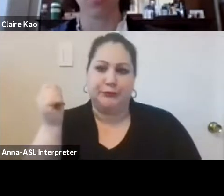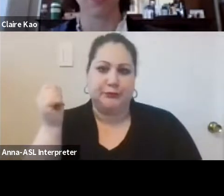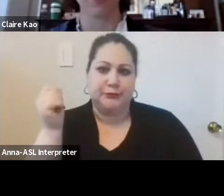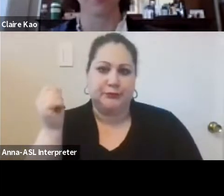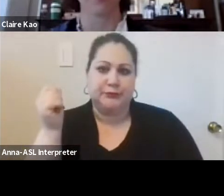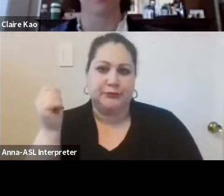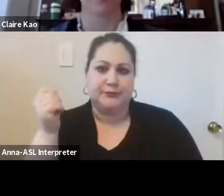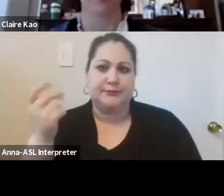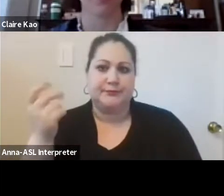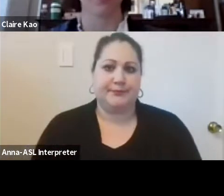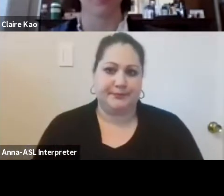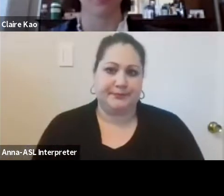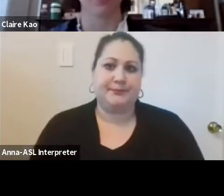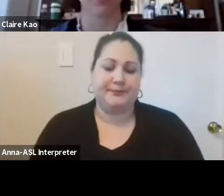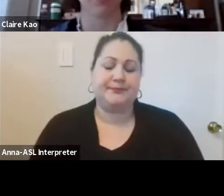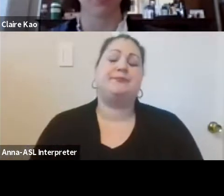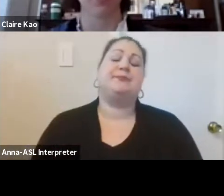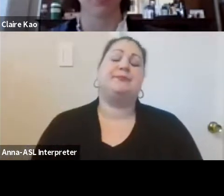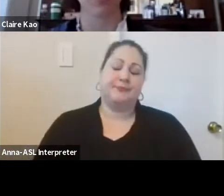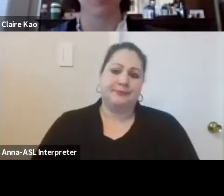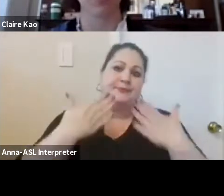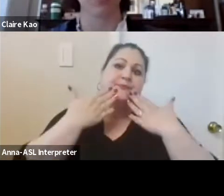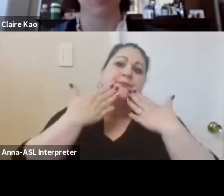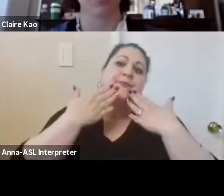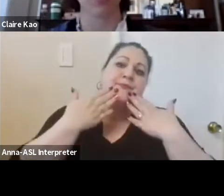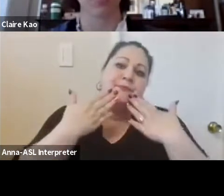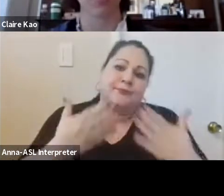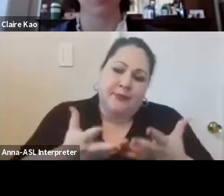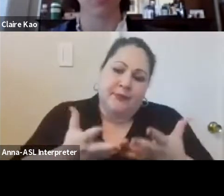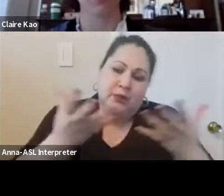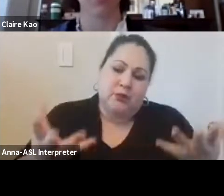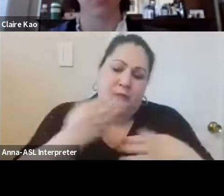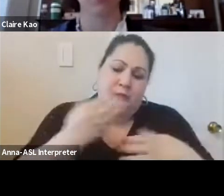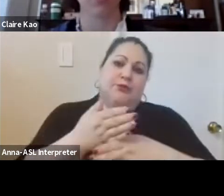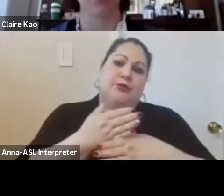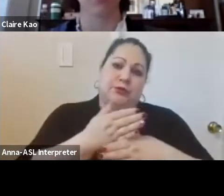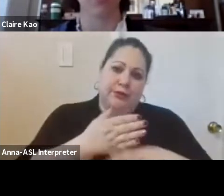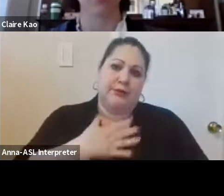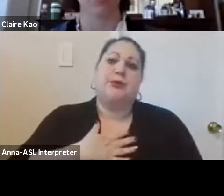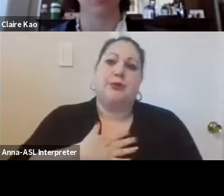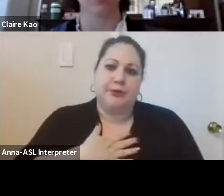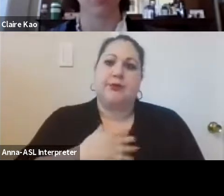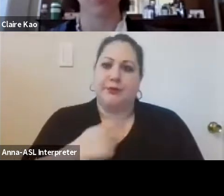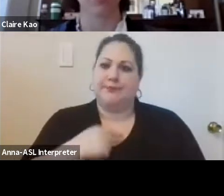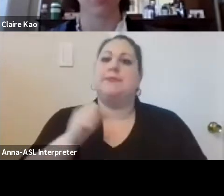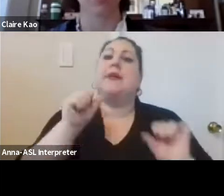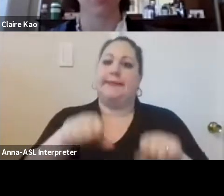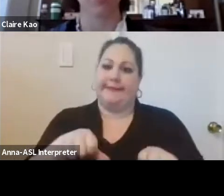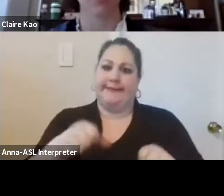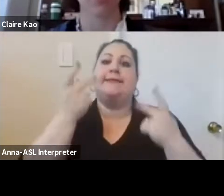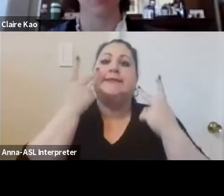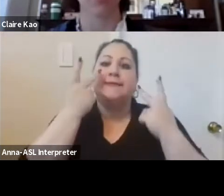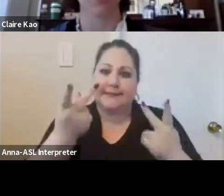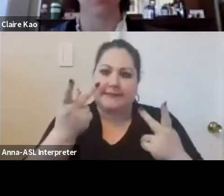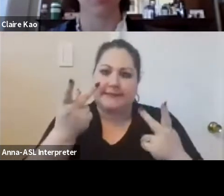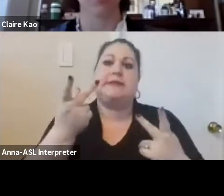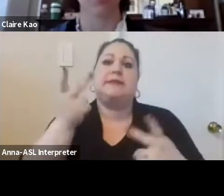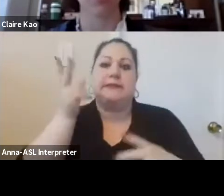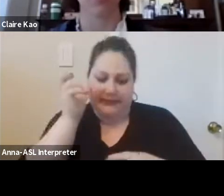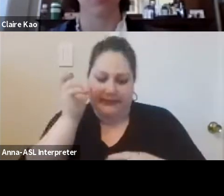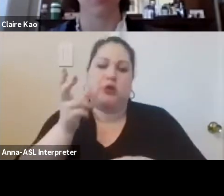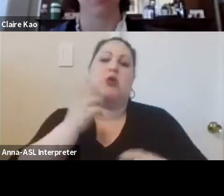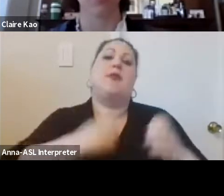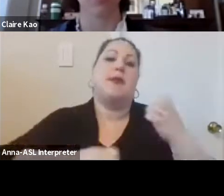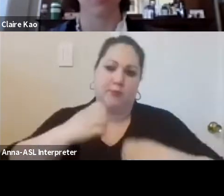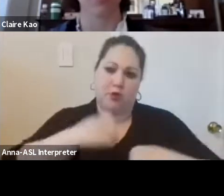Thank you, Teresa. Thank you. Thank you so much for sharing. And I hear the emotion. I see it. It's